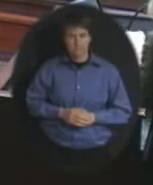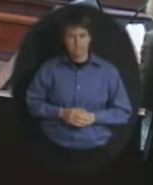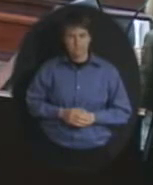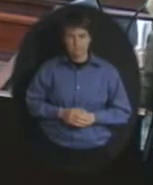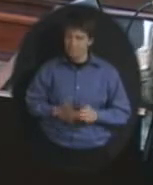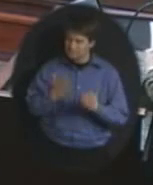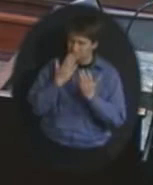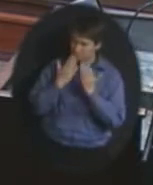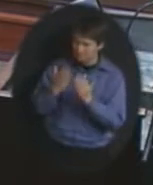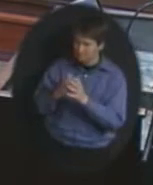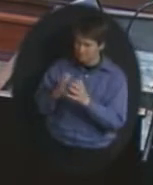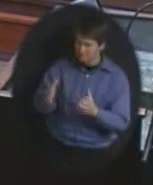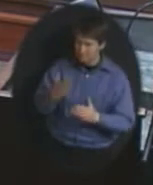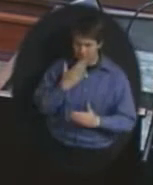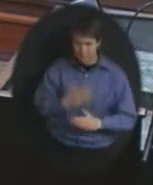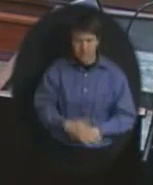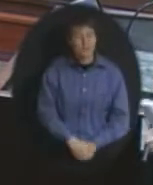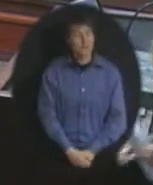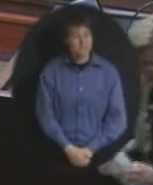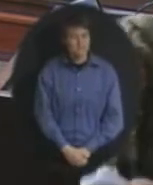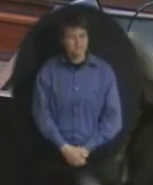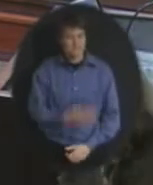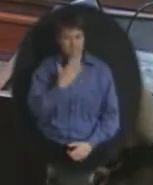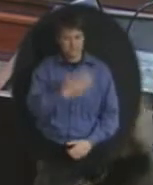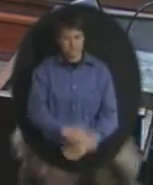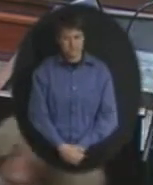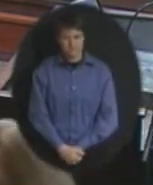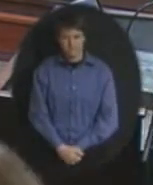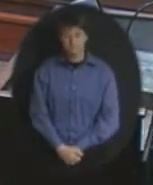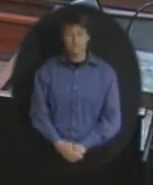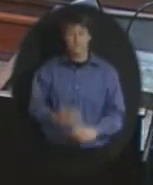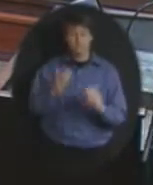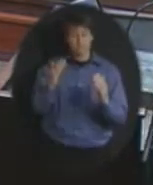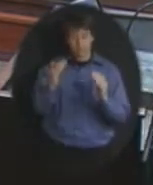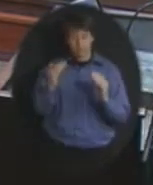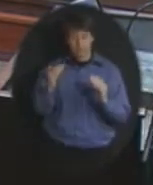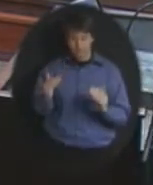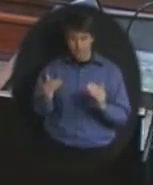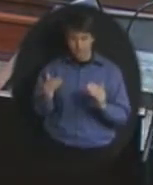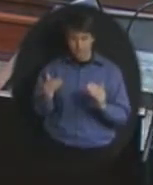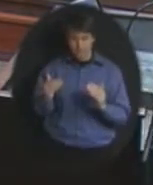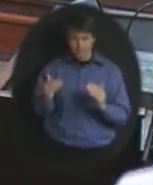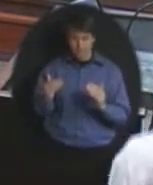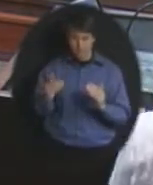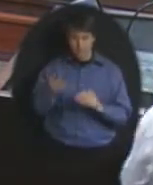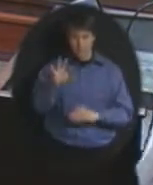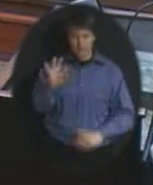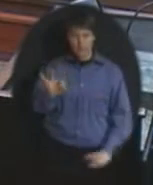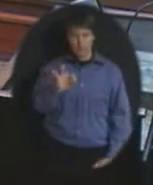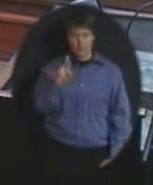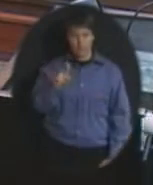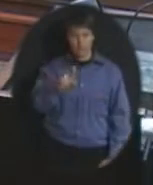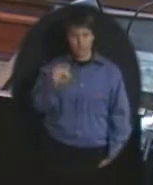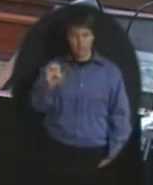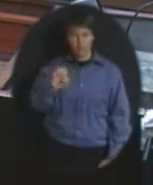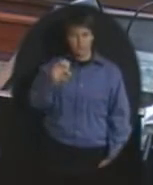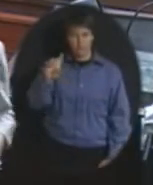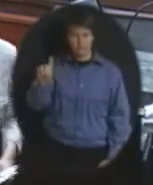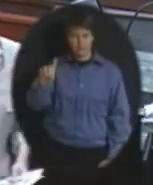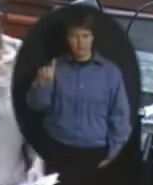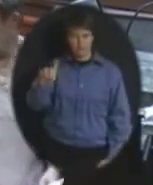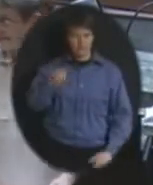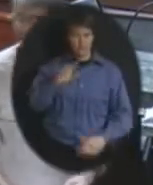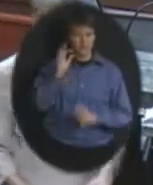Well, thank you very much. Thank you. Next on our agenda, we have the FRED program, Families Read Every